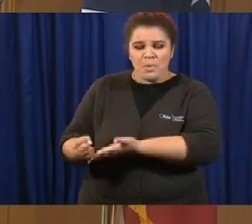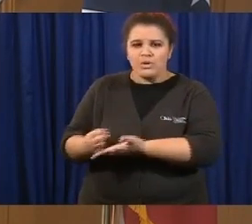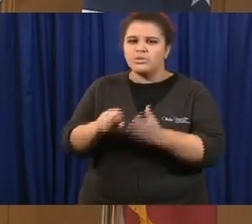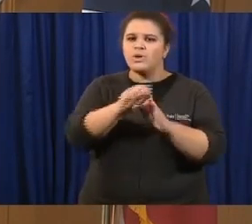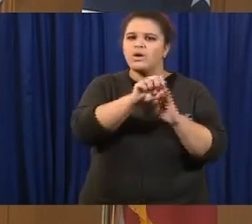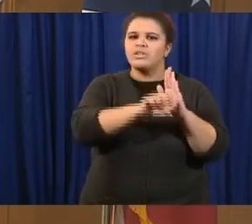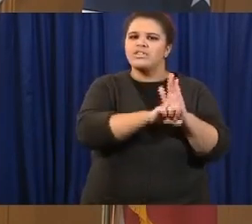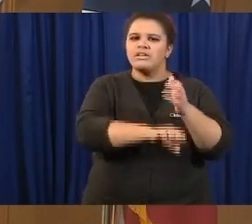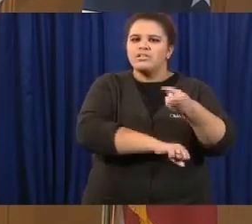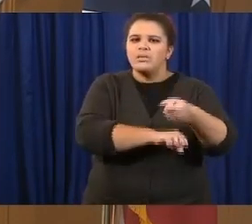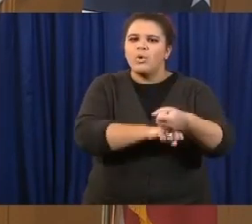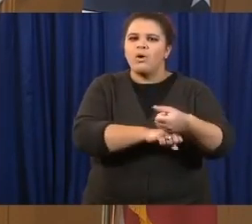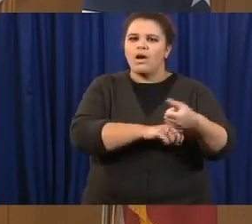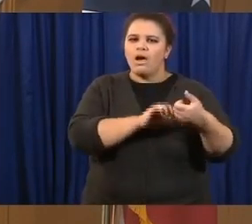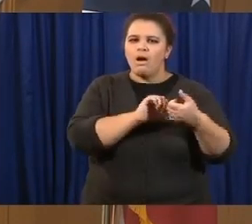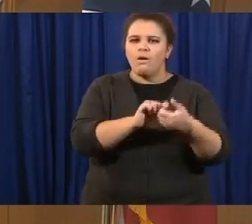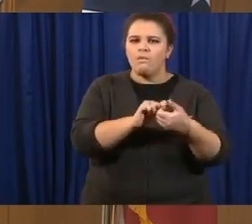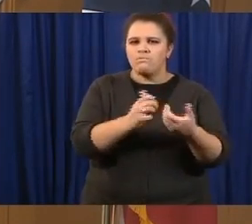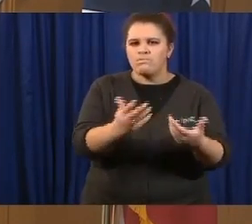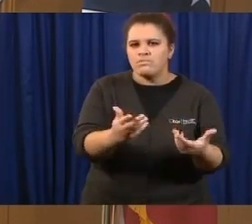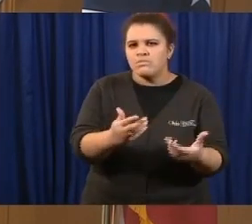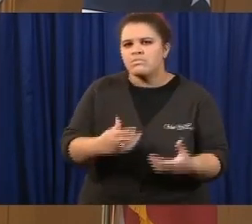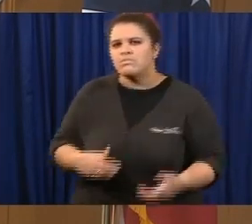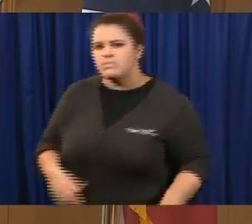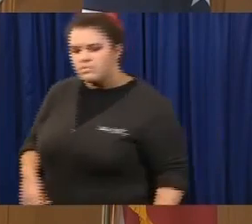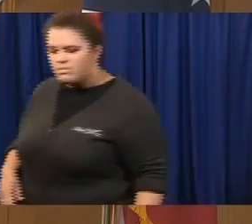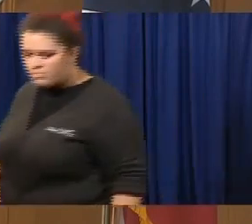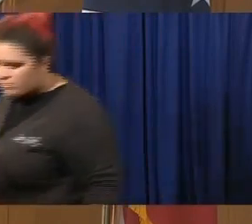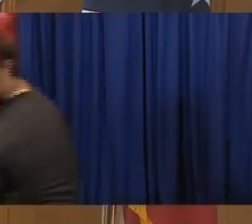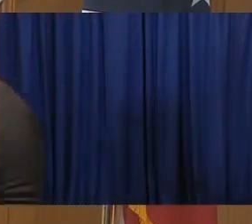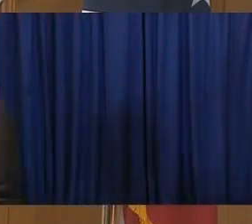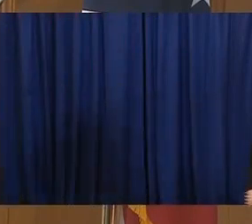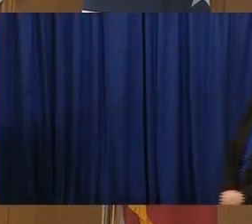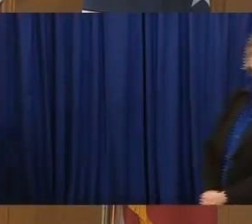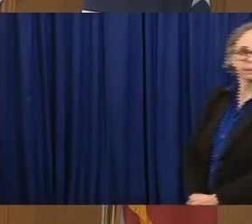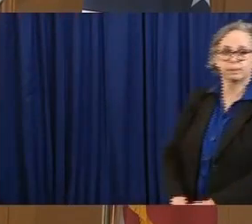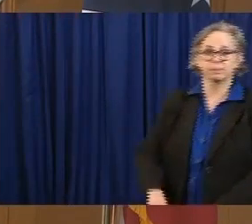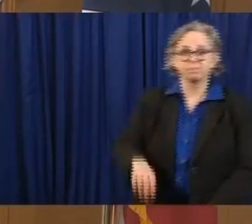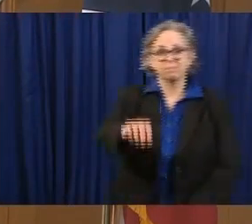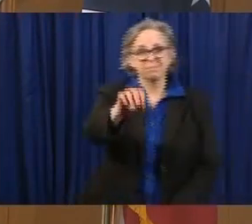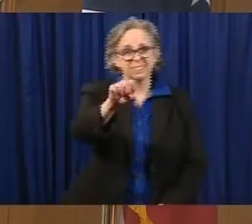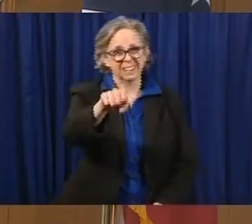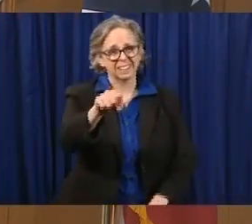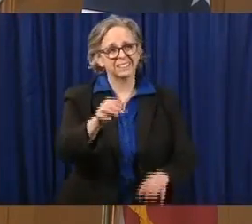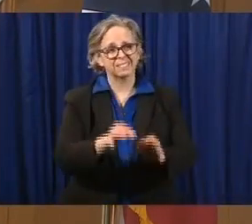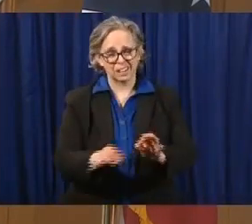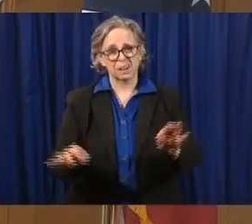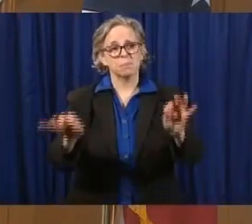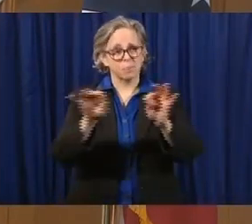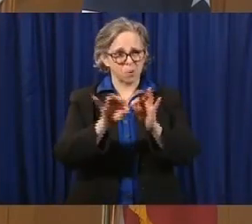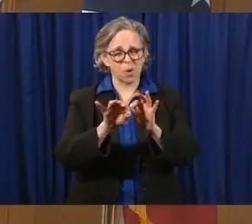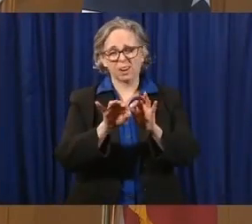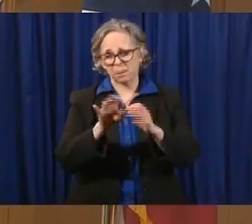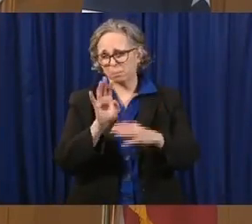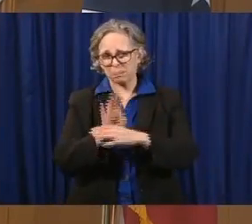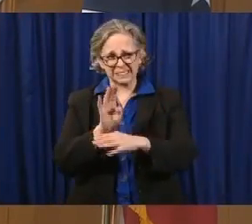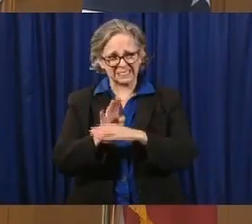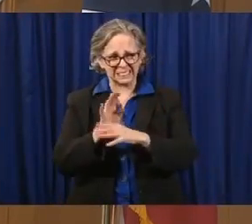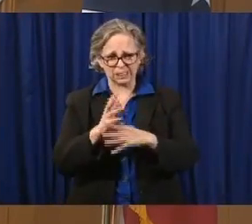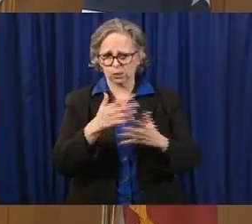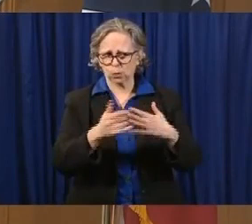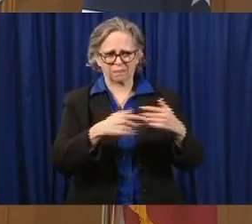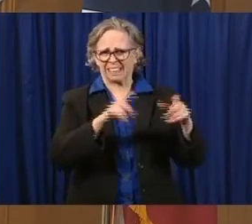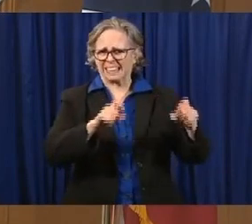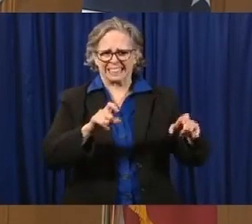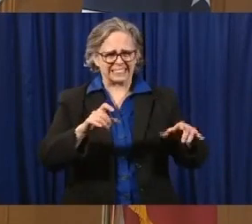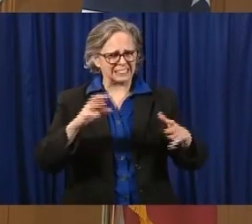Companies are doing some of that themselves where they can. We are doing what we can. We have a